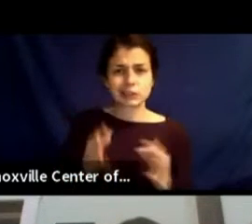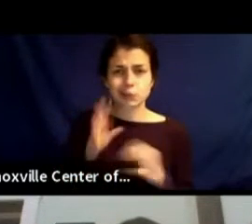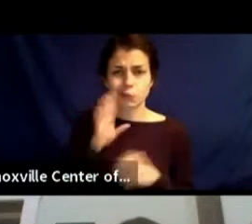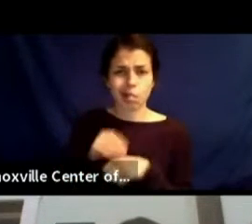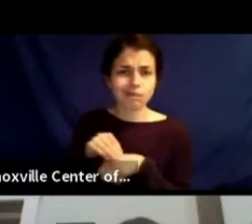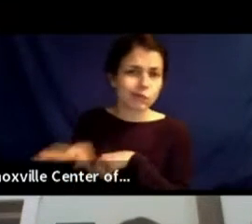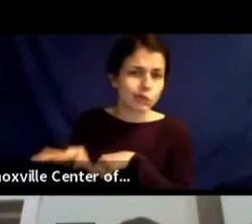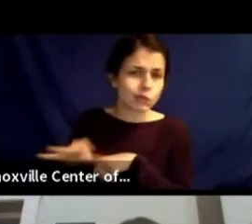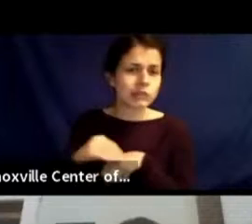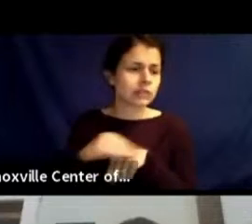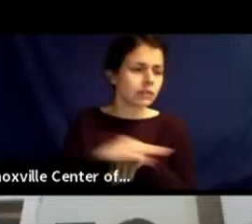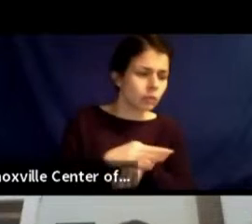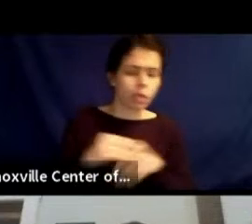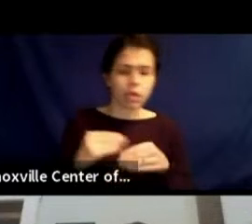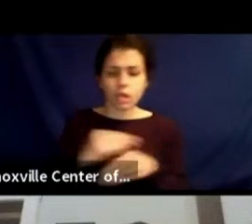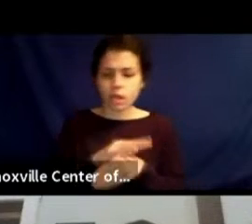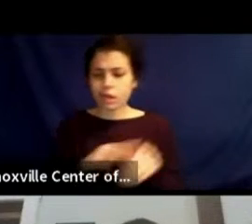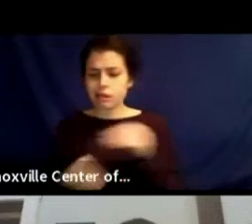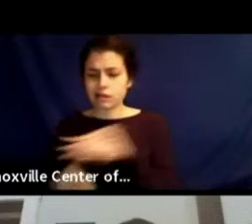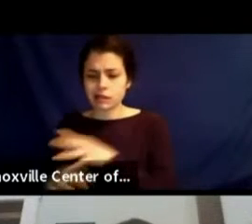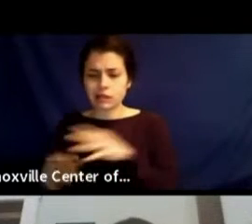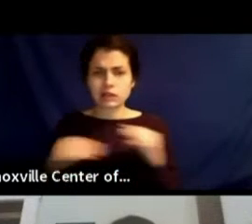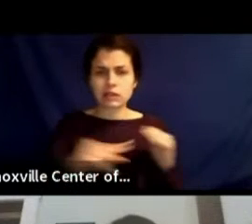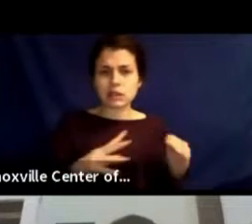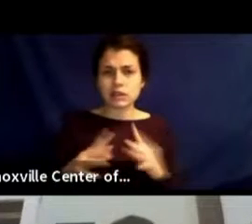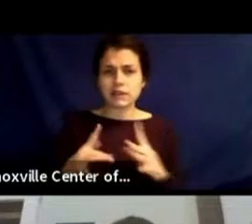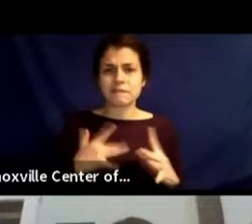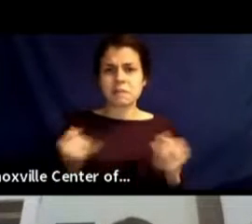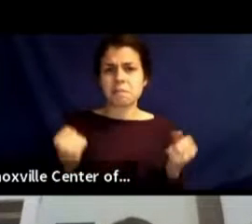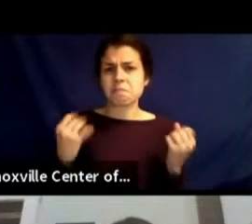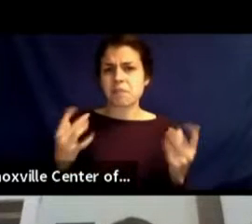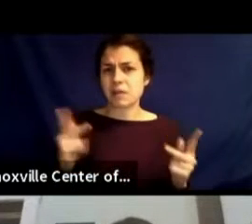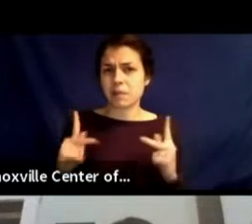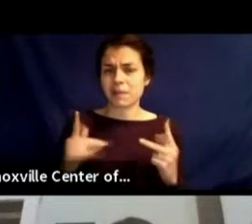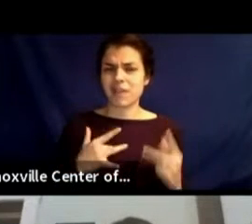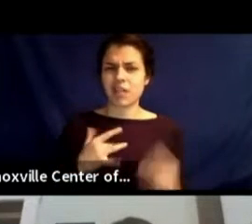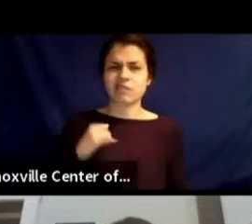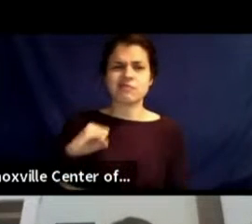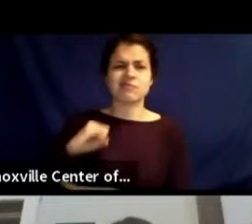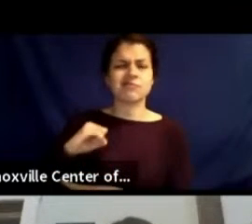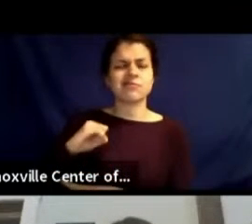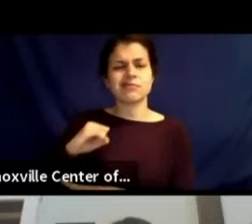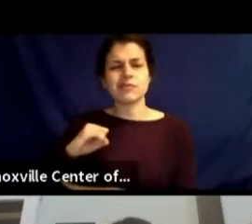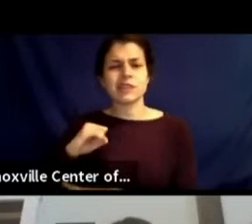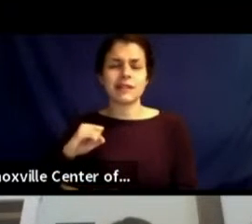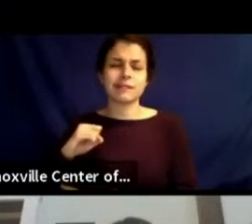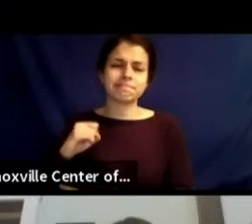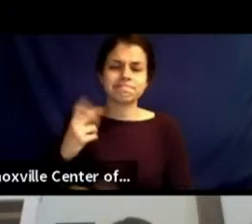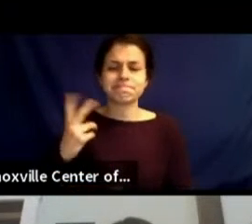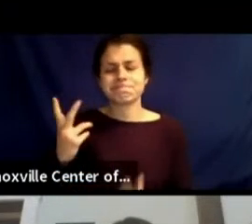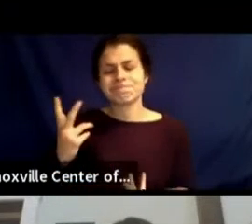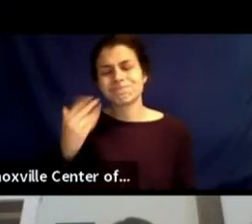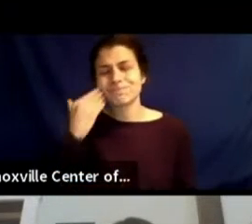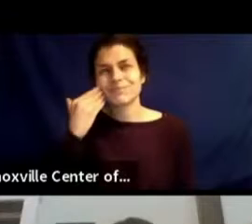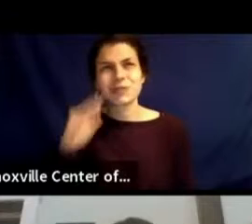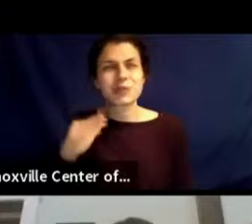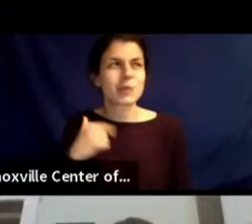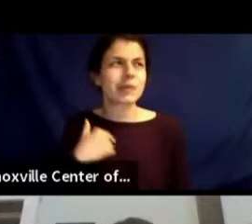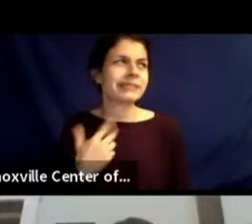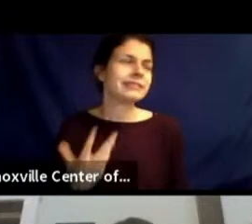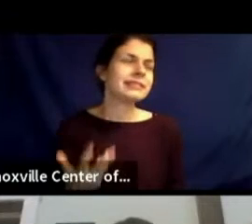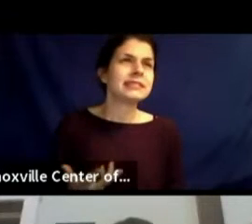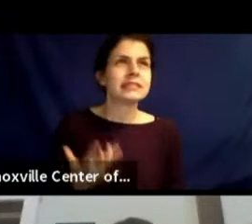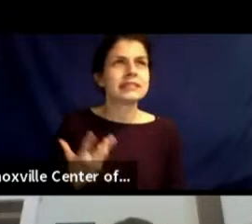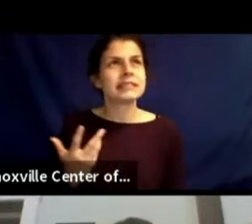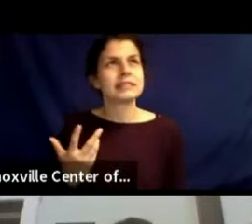know, we still have those that are resisting, and I'm wondering, I don't know, I'm